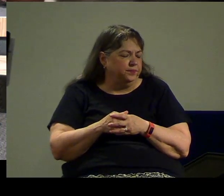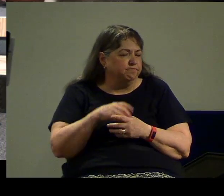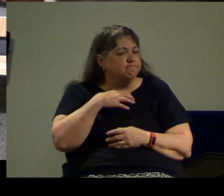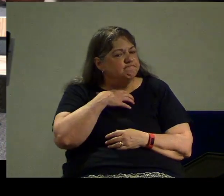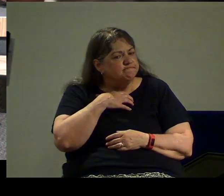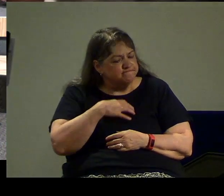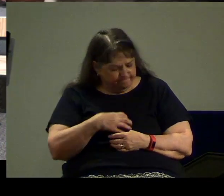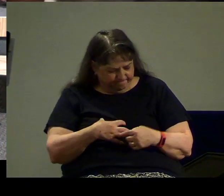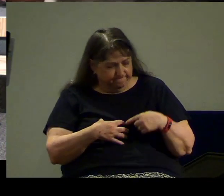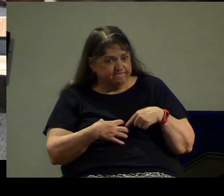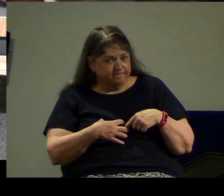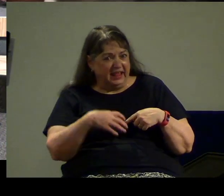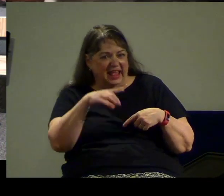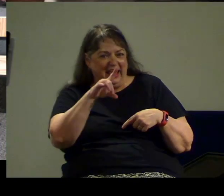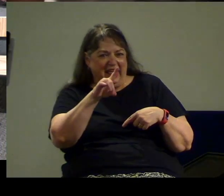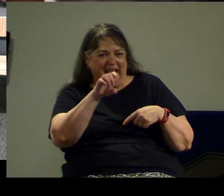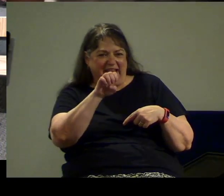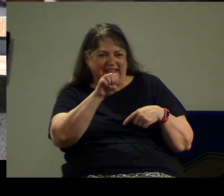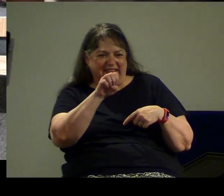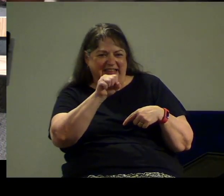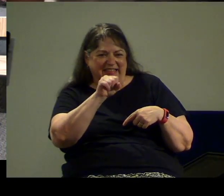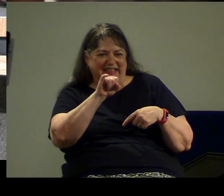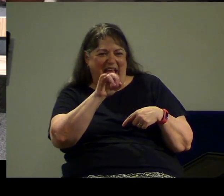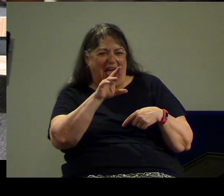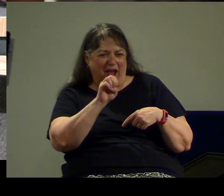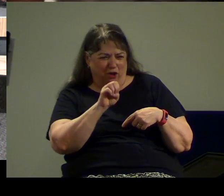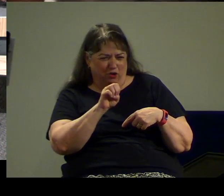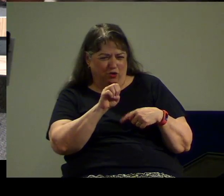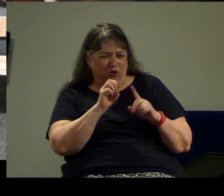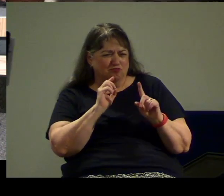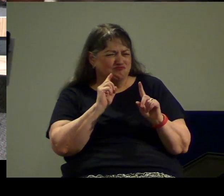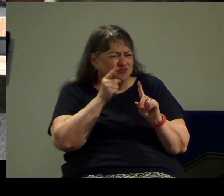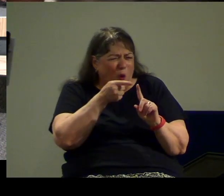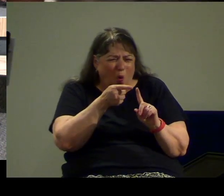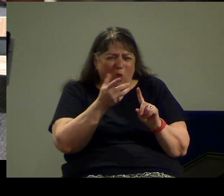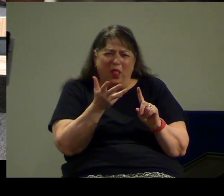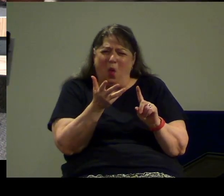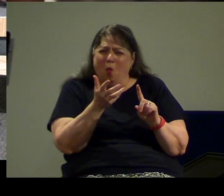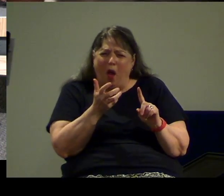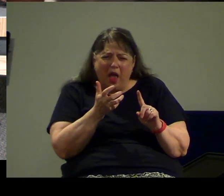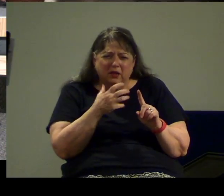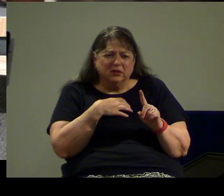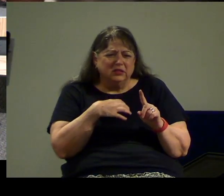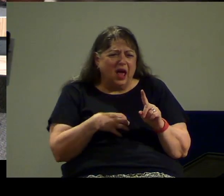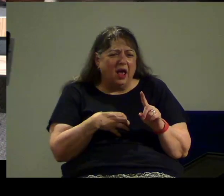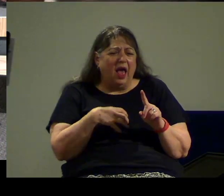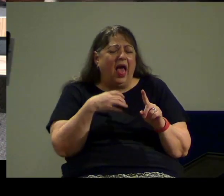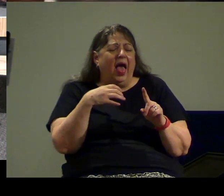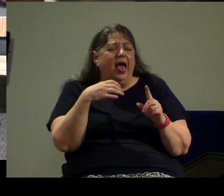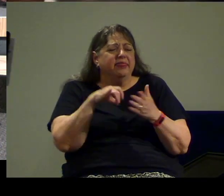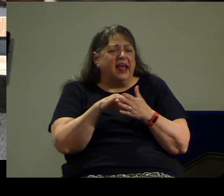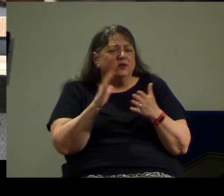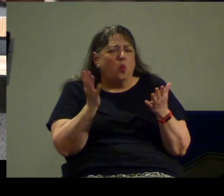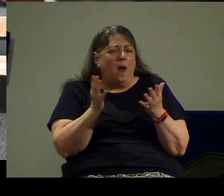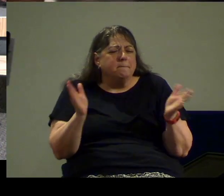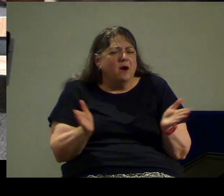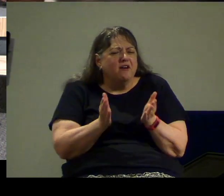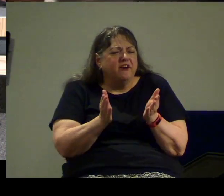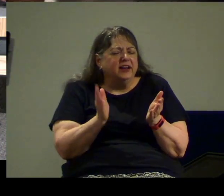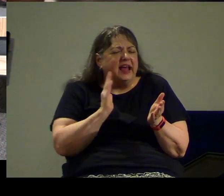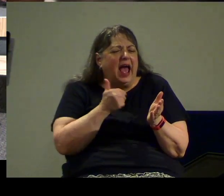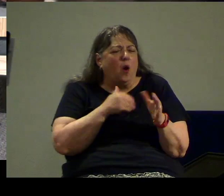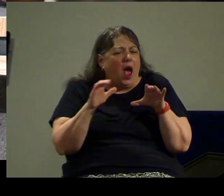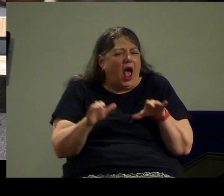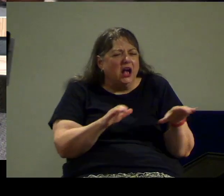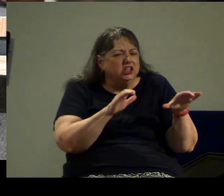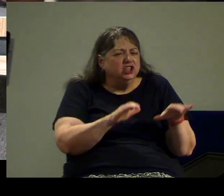Desires are what drive our everyday actions, and our desires are what